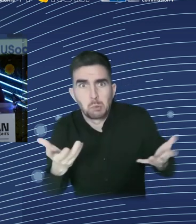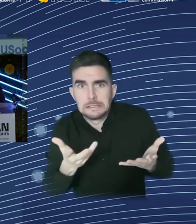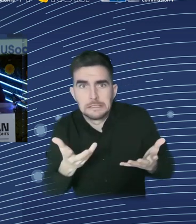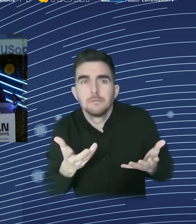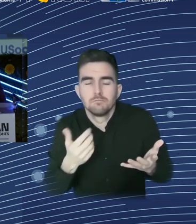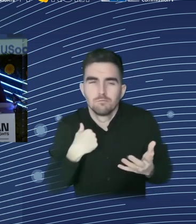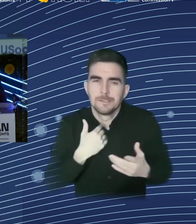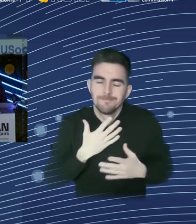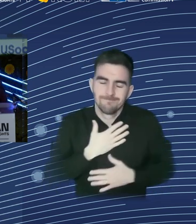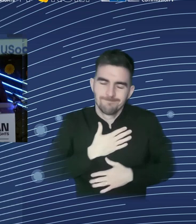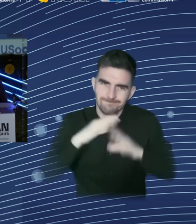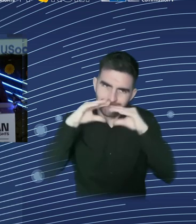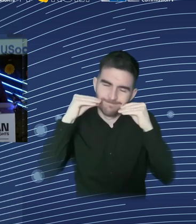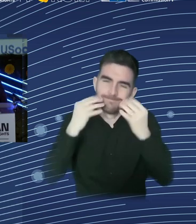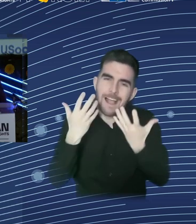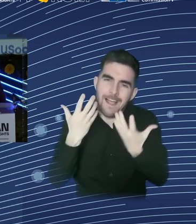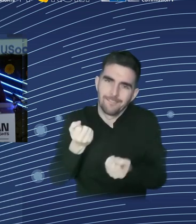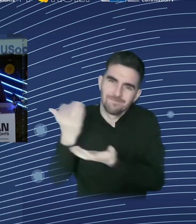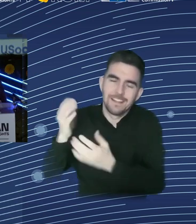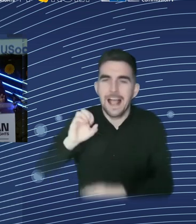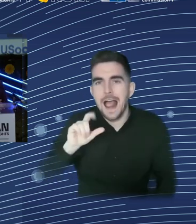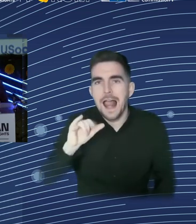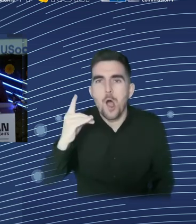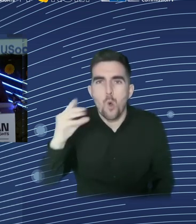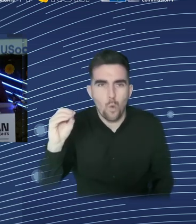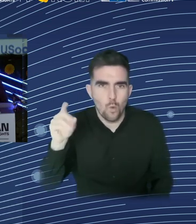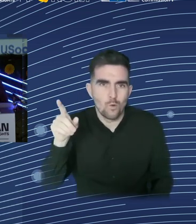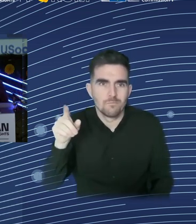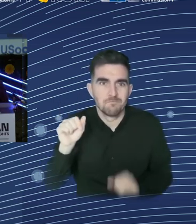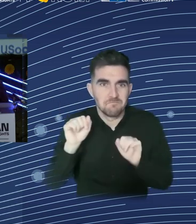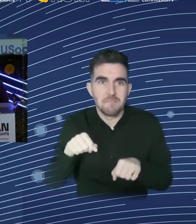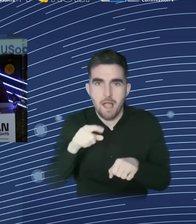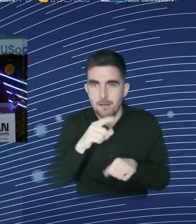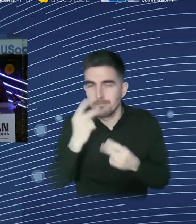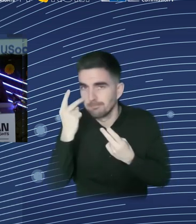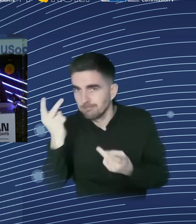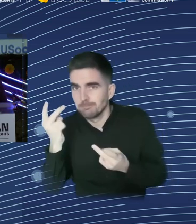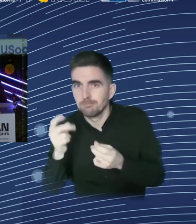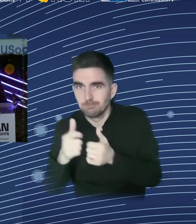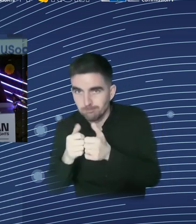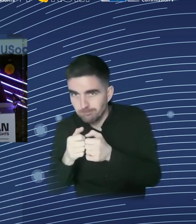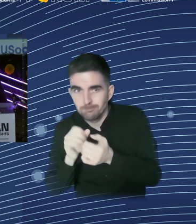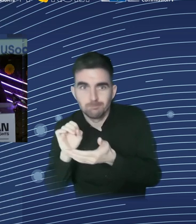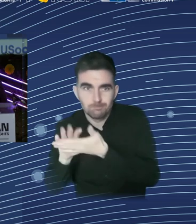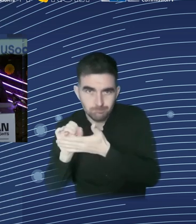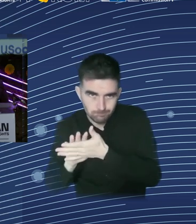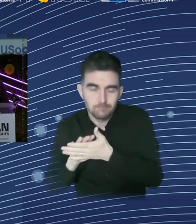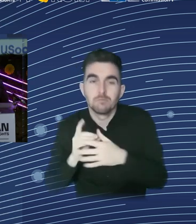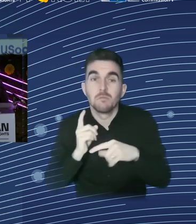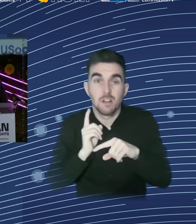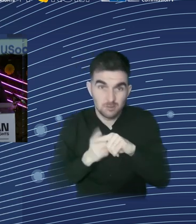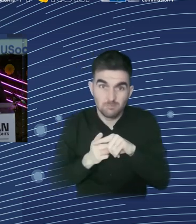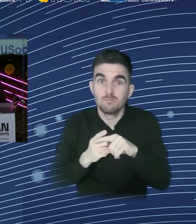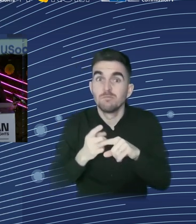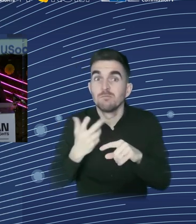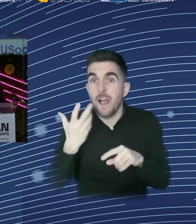different populations plays a role. And fourthly, we will showcase findings with regard to the segregated employment of women and men